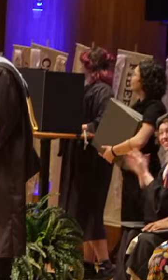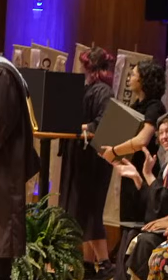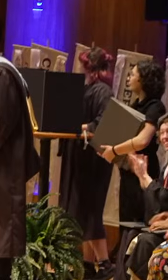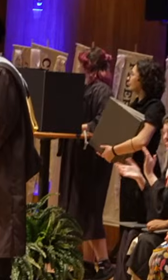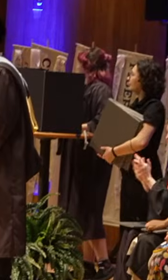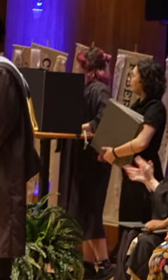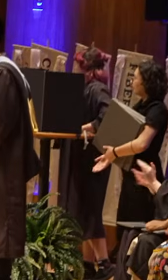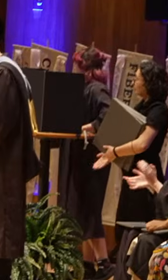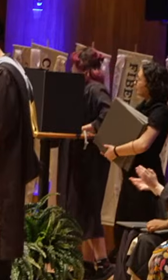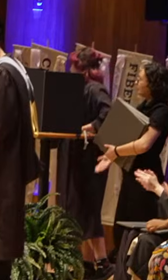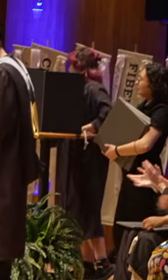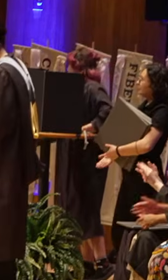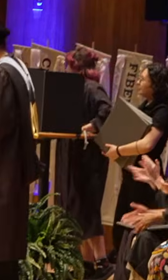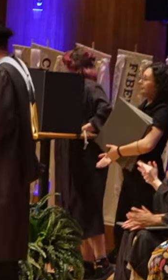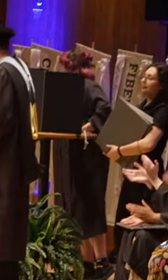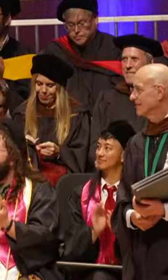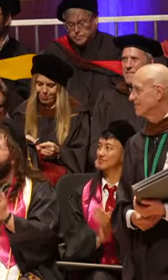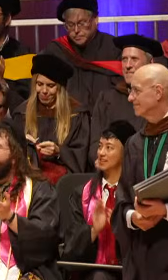Zoe Beck.